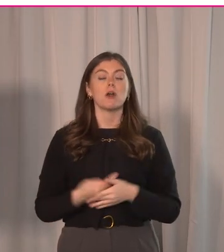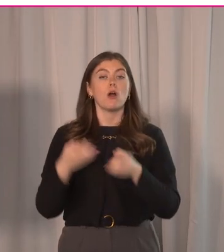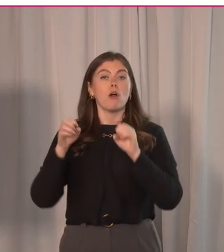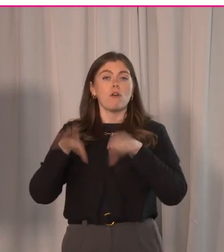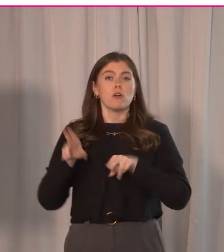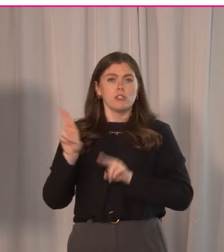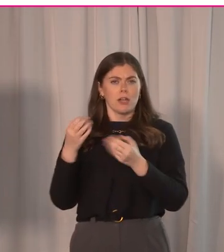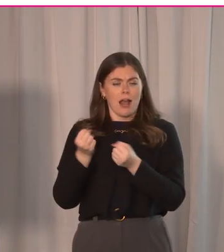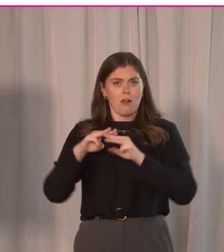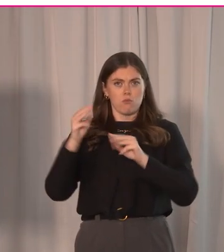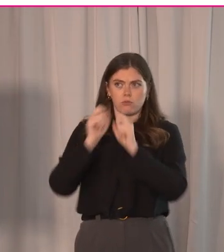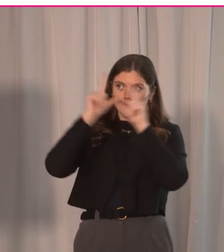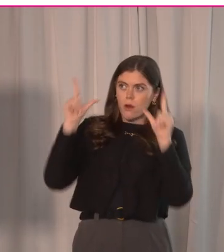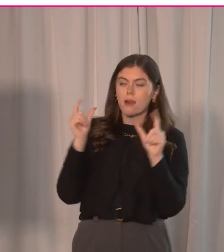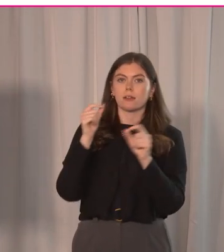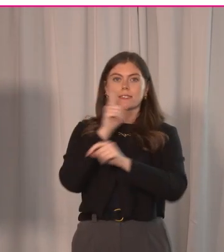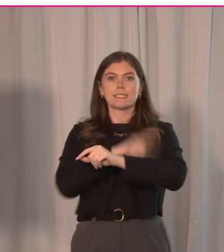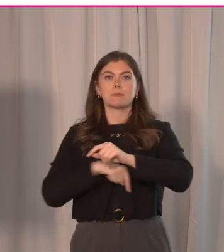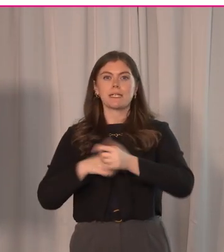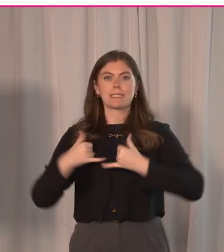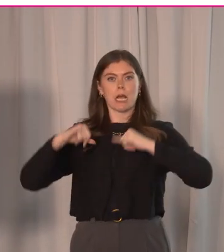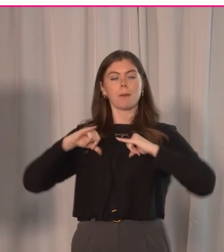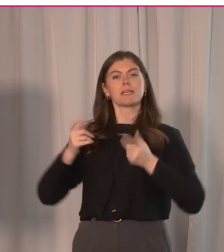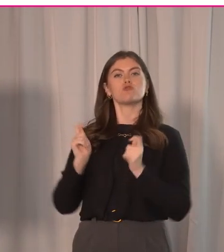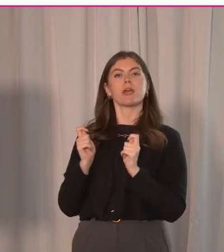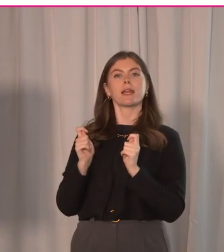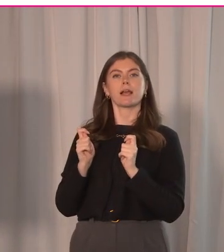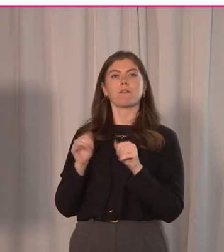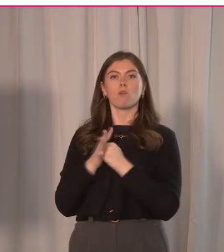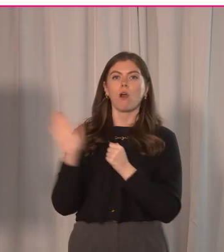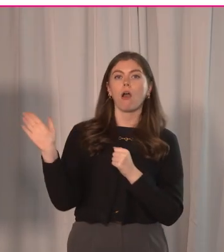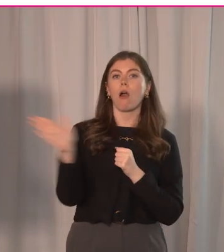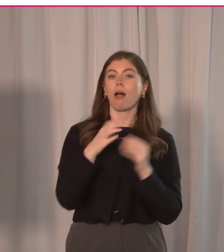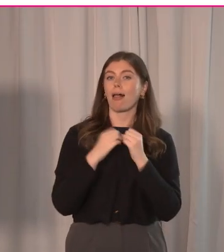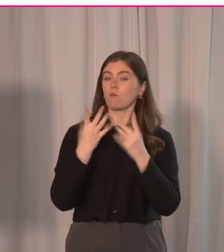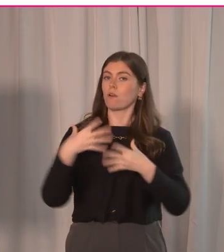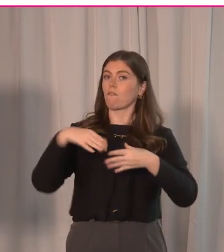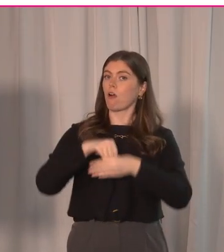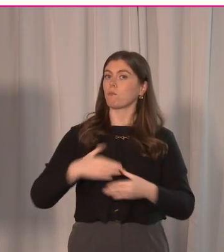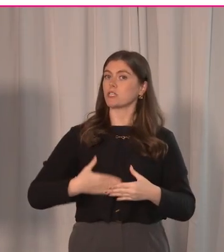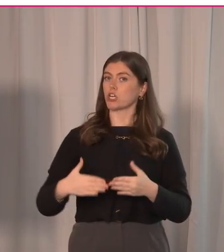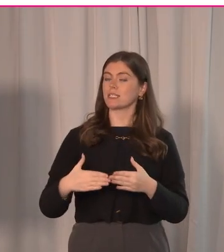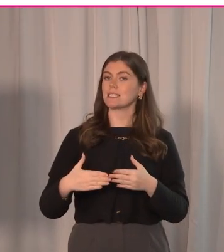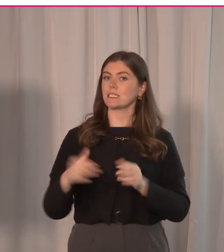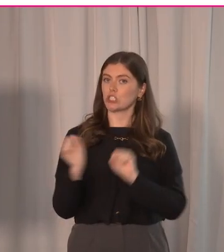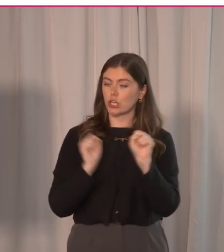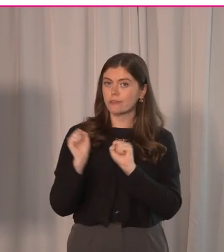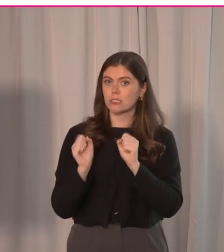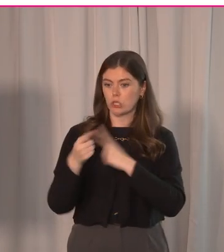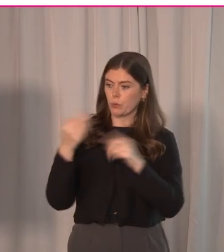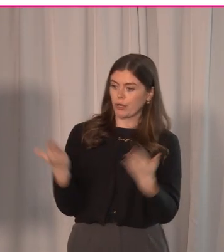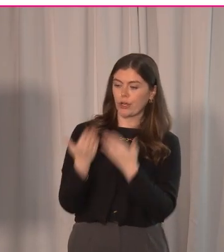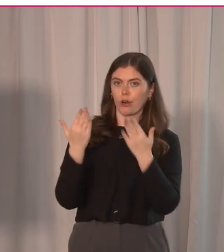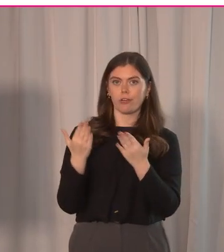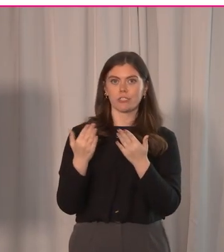be better awareness and disability competence training for everyone across the maternity pathway. We encouraged